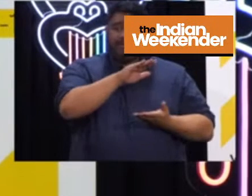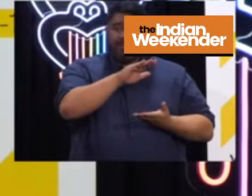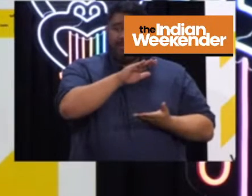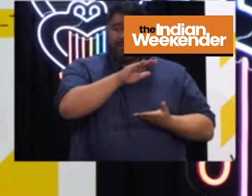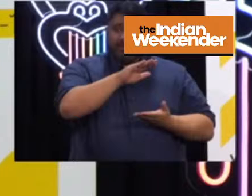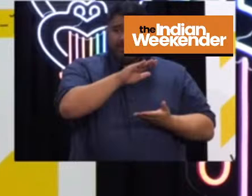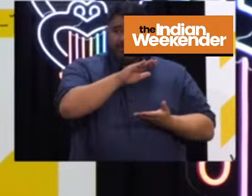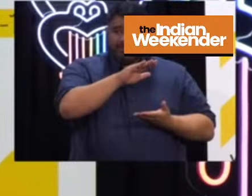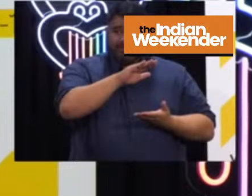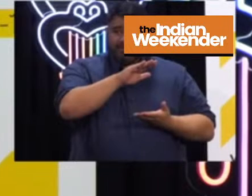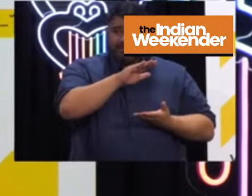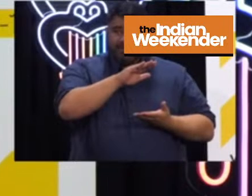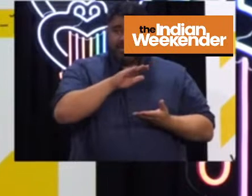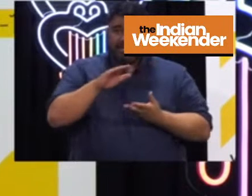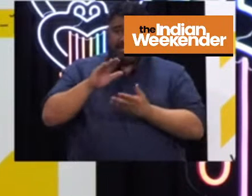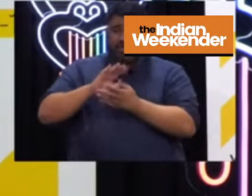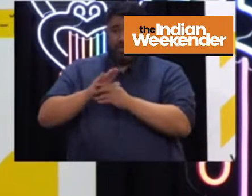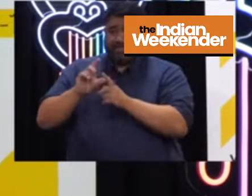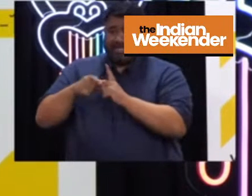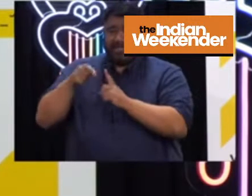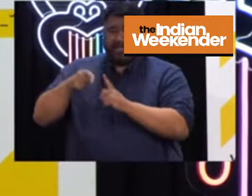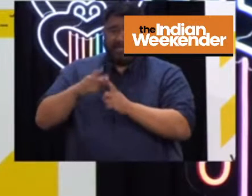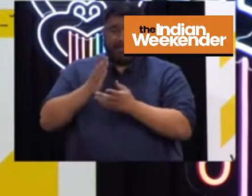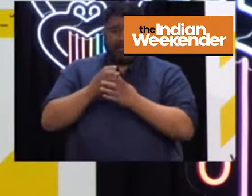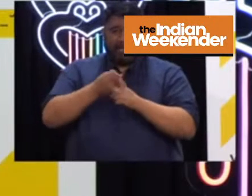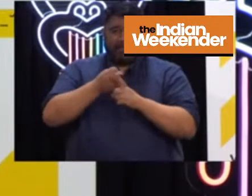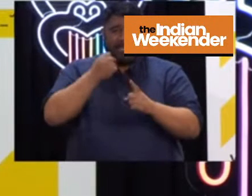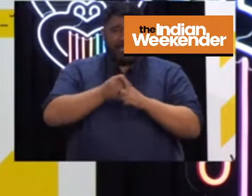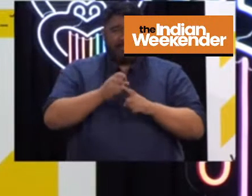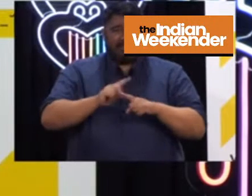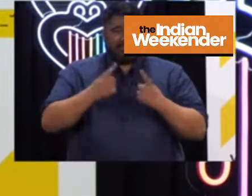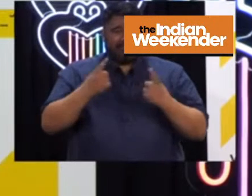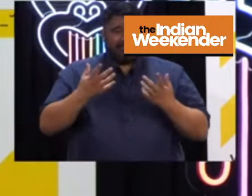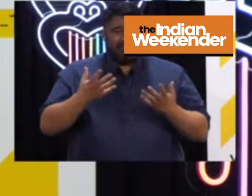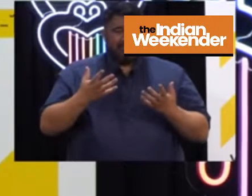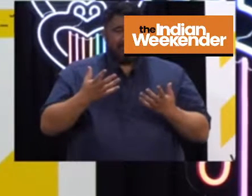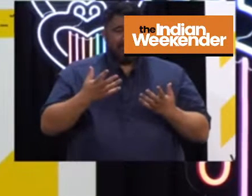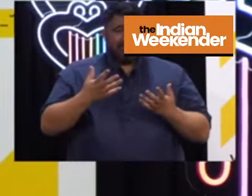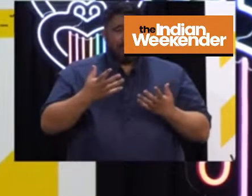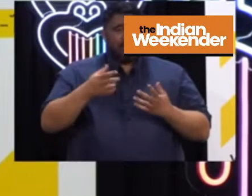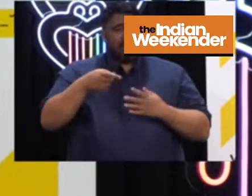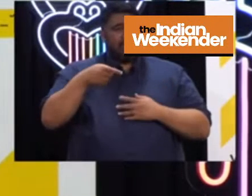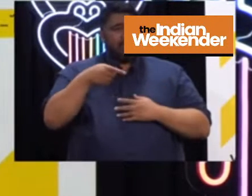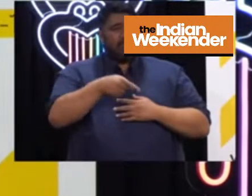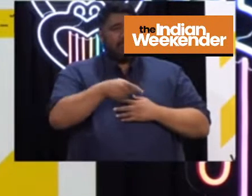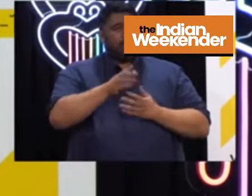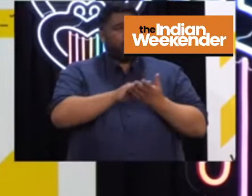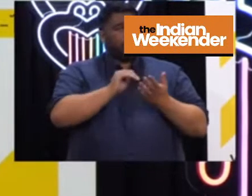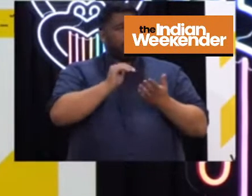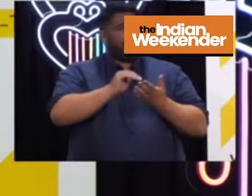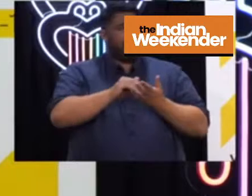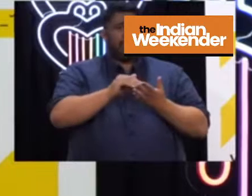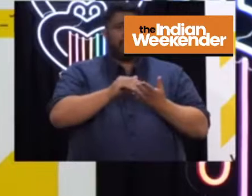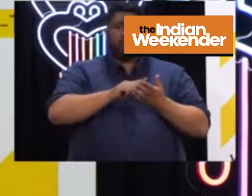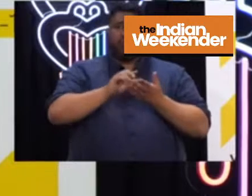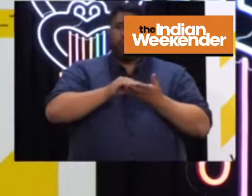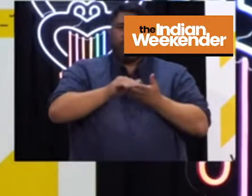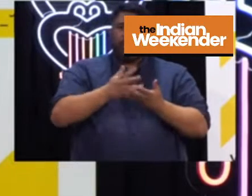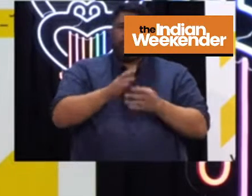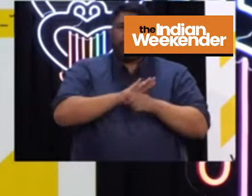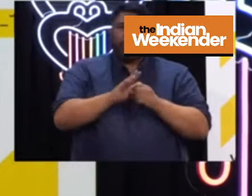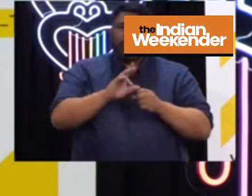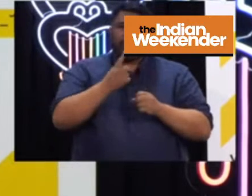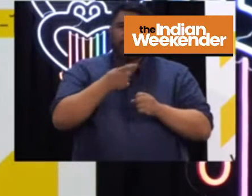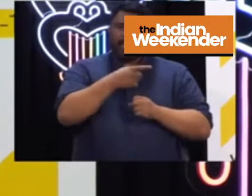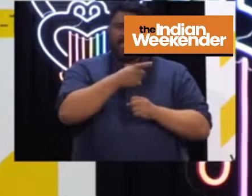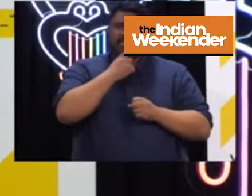to be the case with Delta. How does this affect, New Zealand's COVID response in the short and long term? Yeah. So